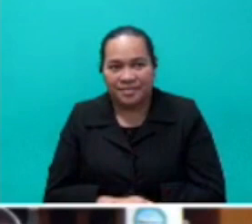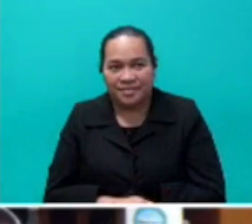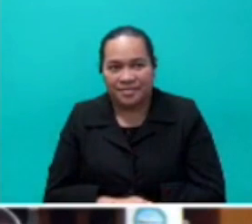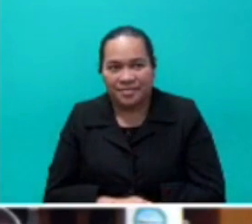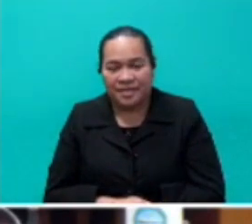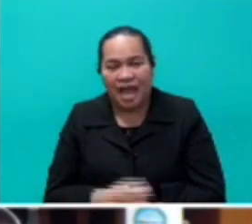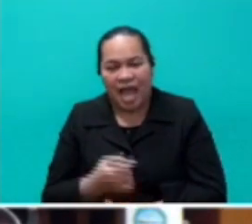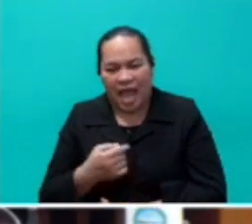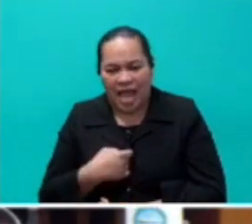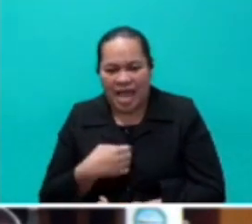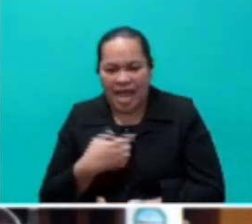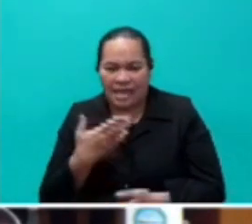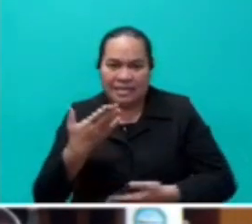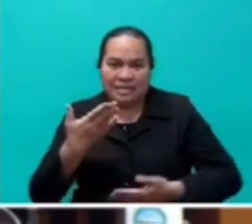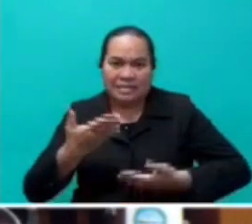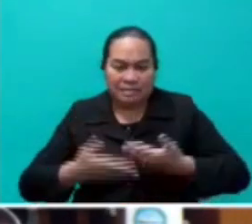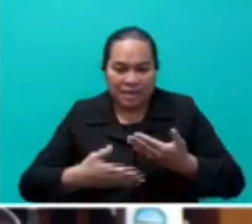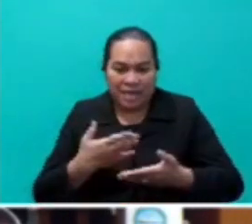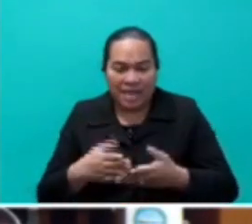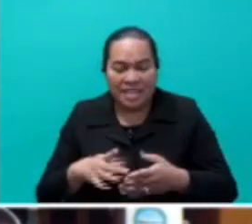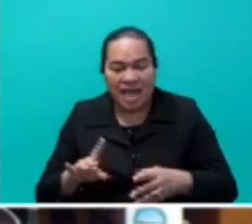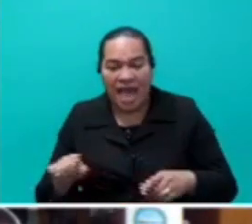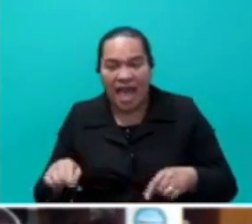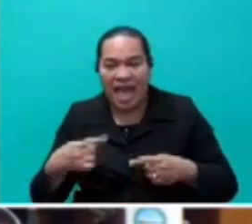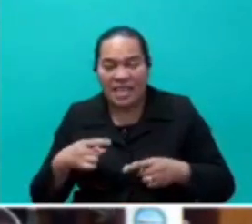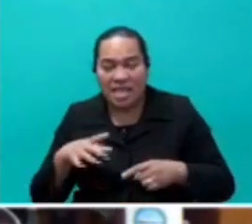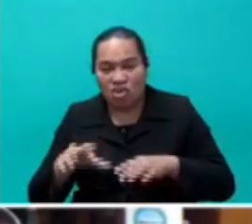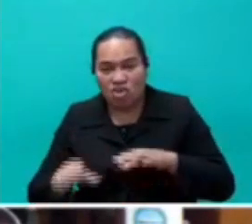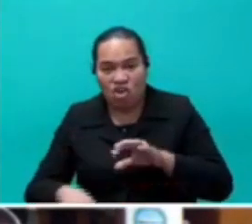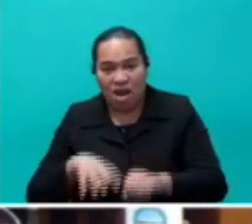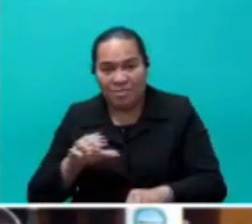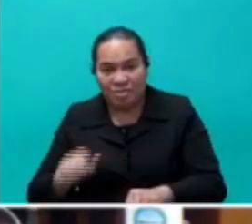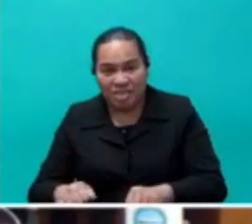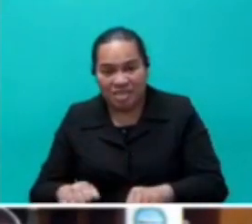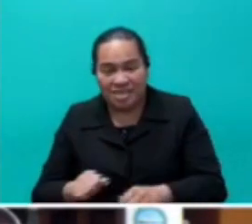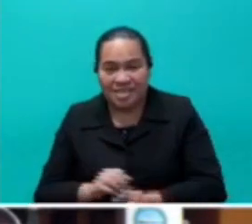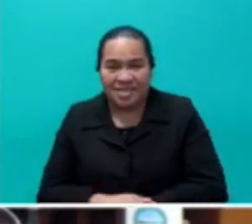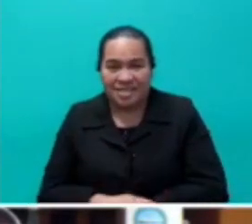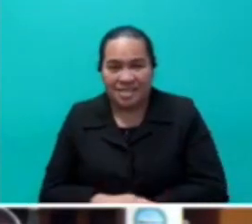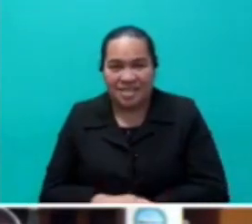I mentioned that the Anti-Corruption Division